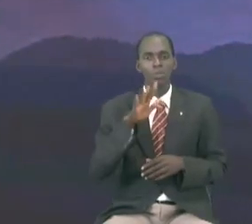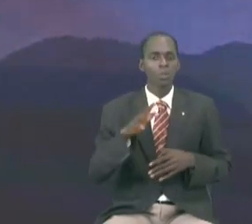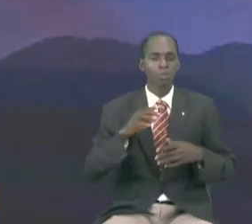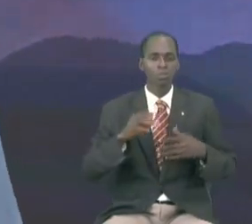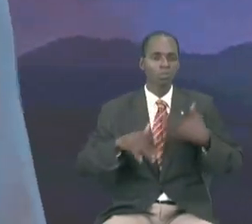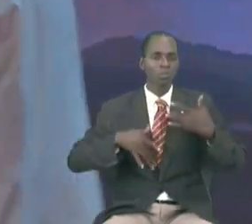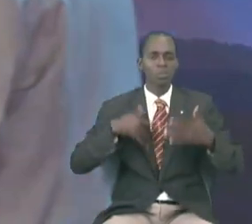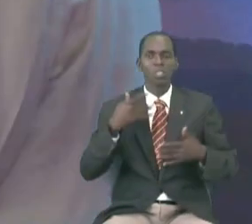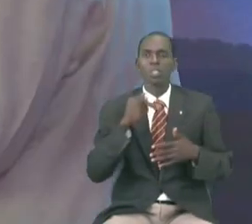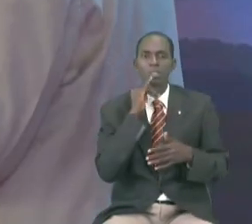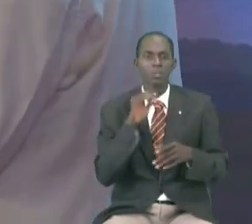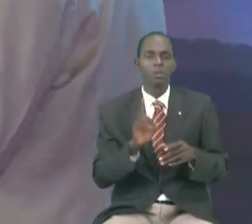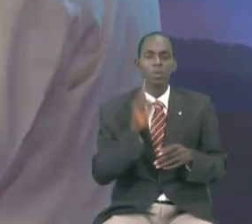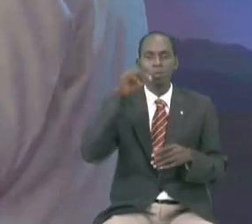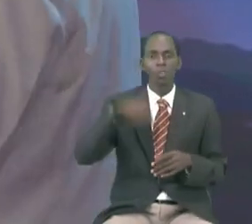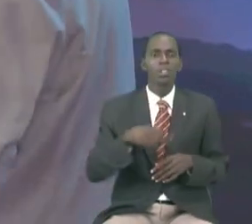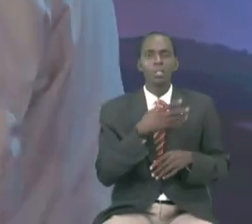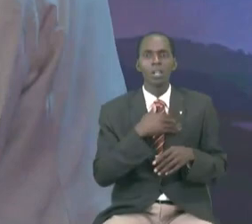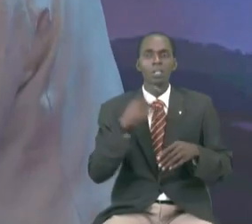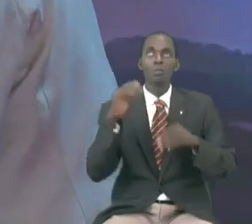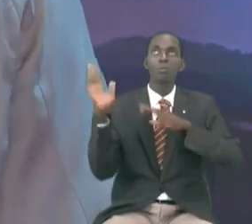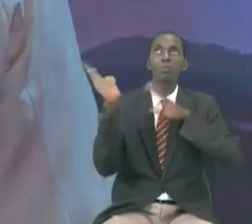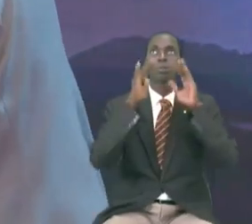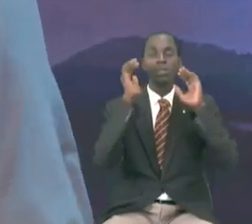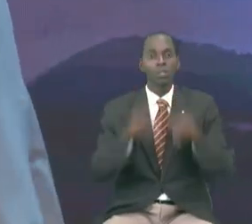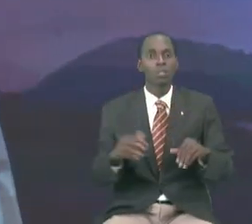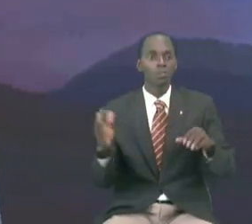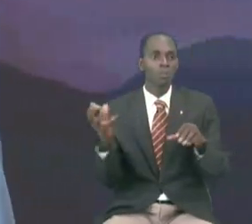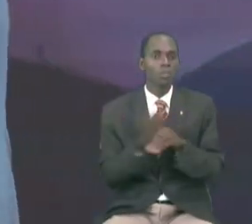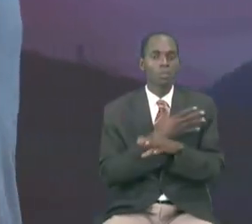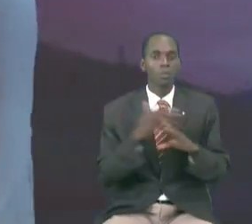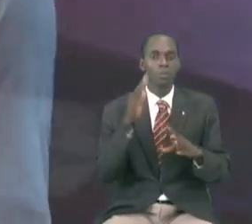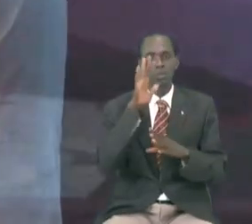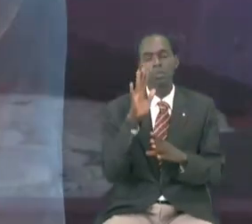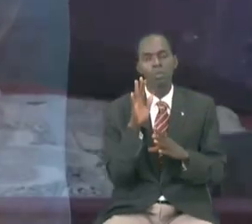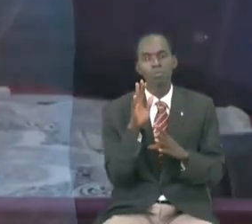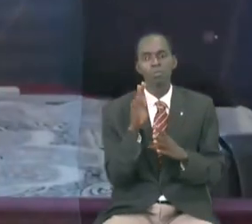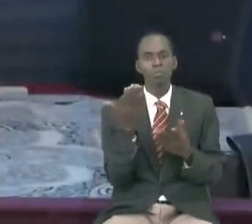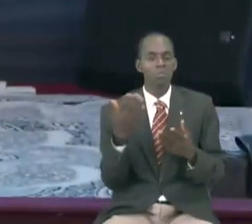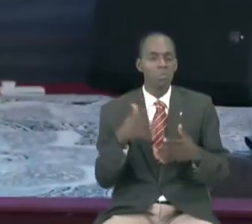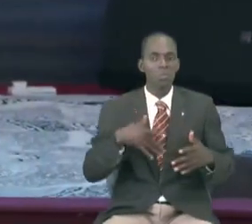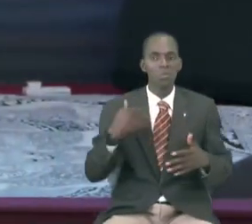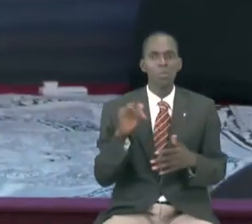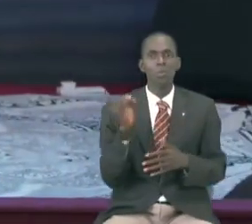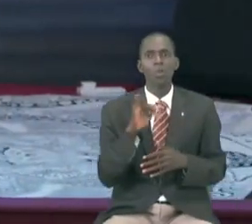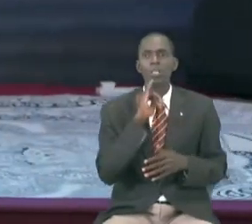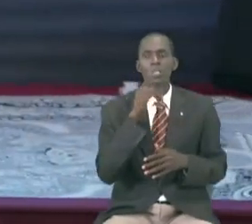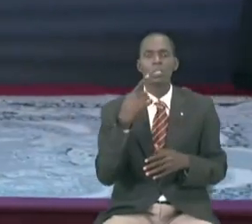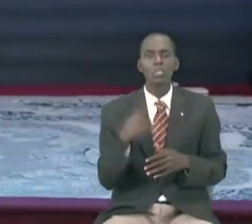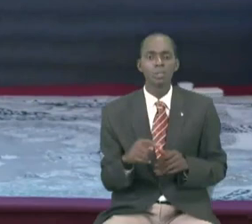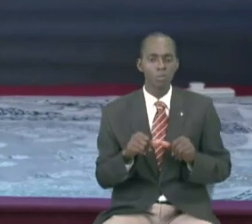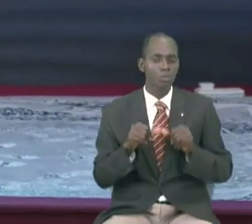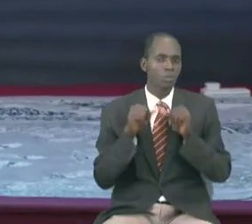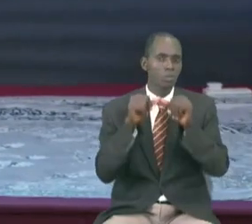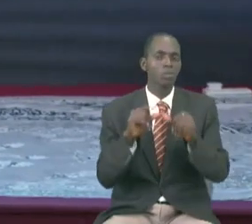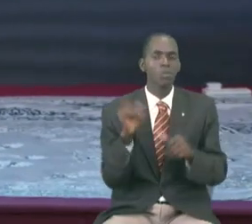the salvation? And where is the security we have in Christ? It says, it's better for me now to die than